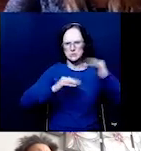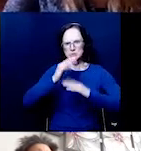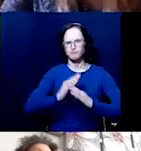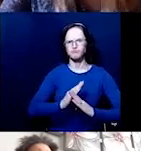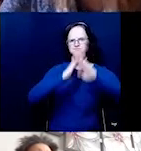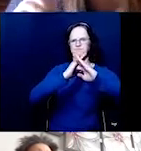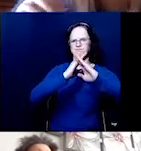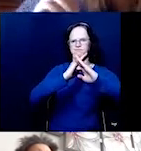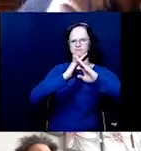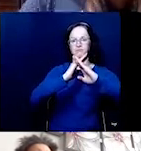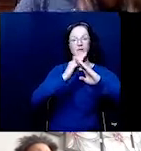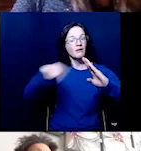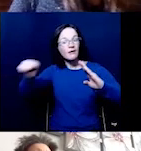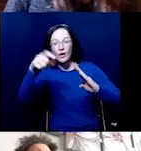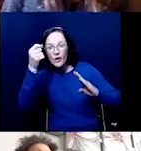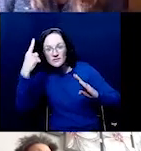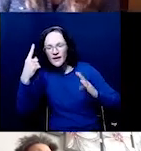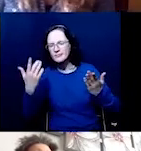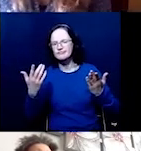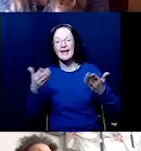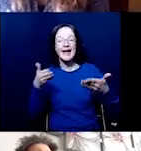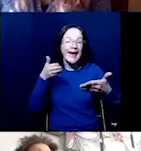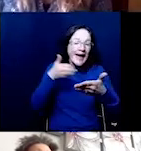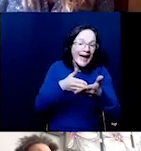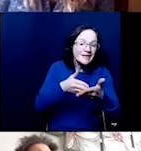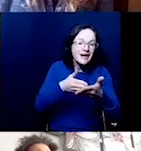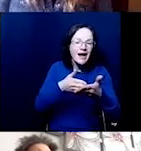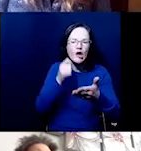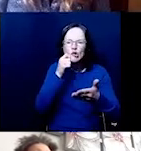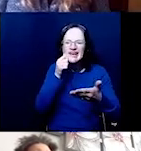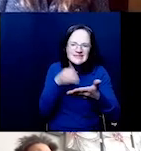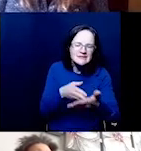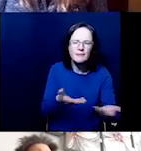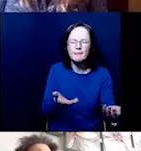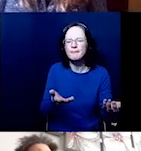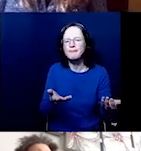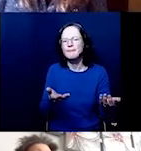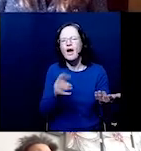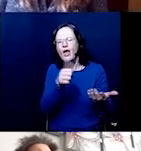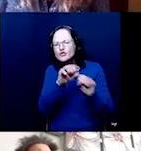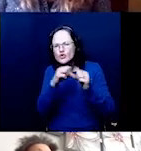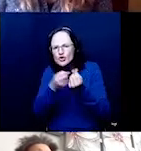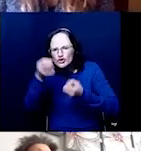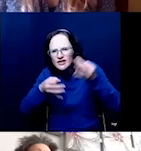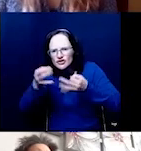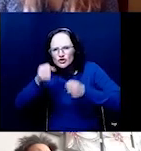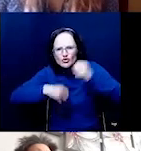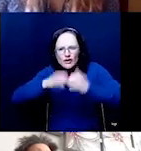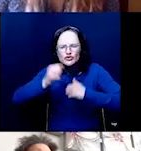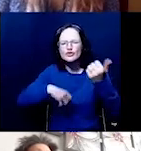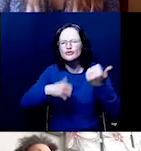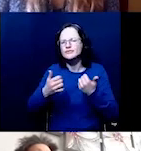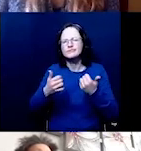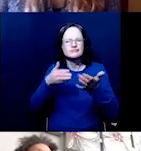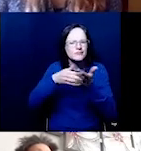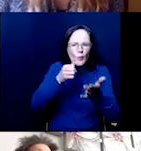thinking about anti-racism or feminism or whatever social justice advocacy structures we have.